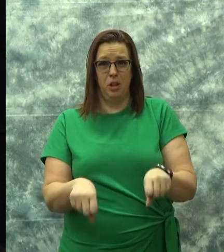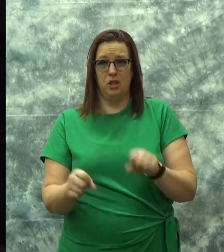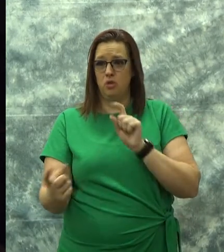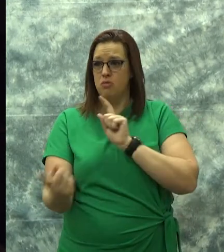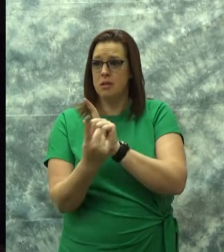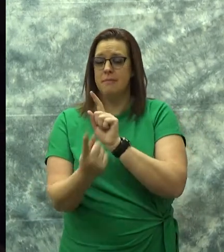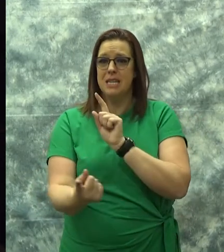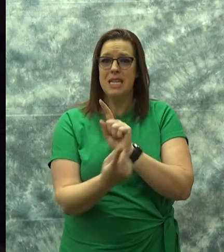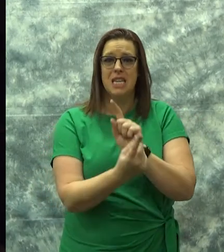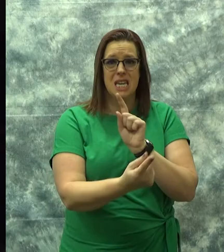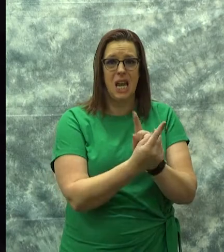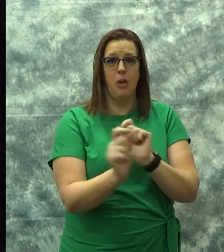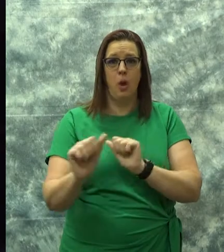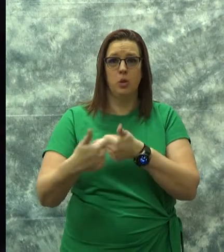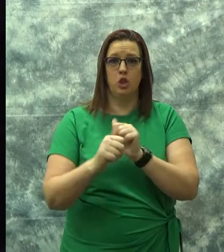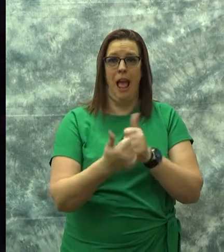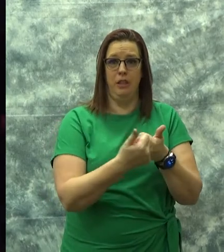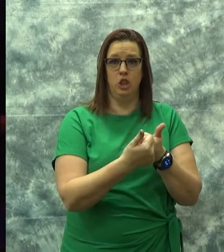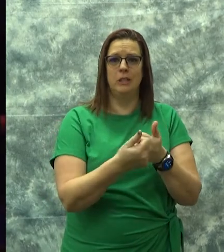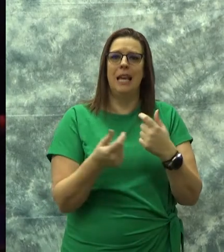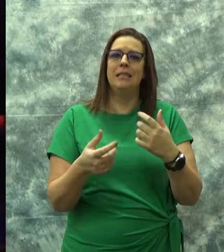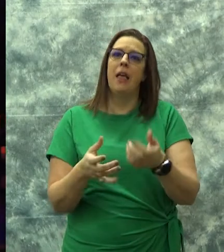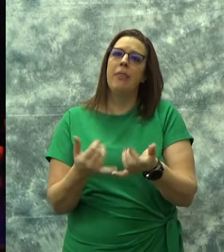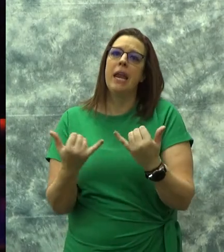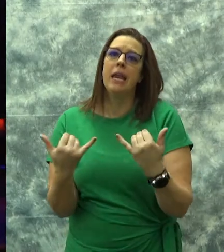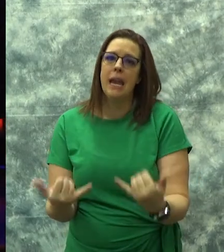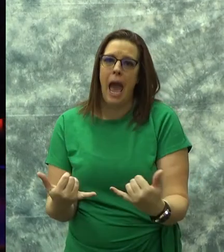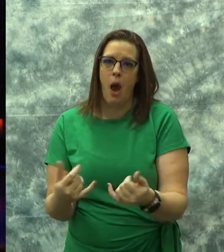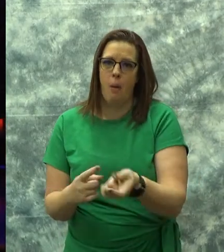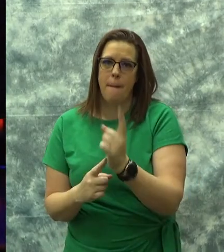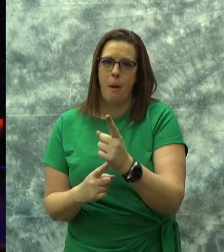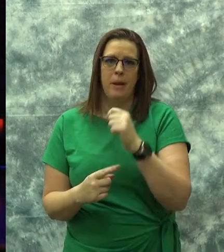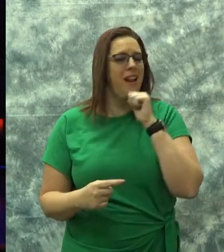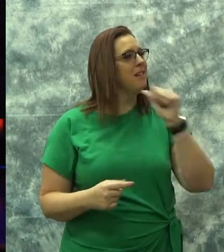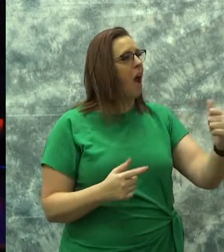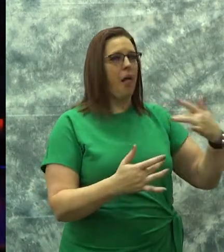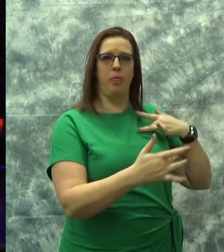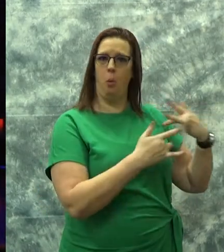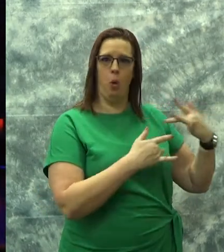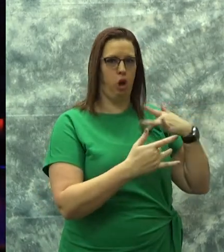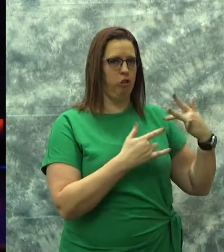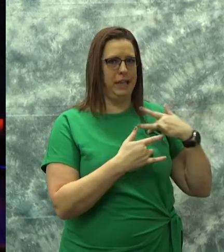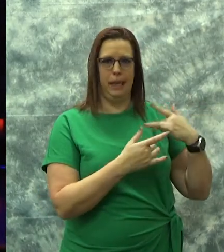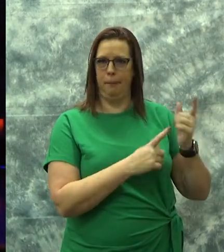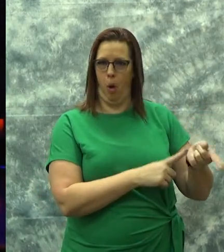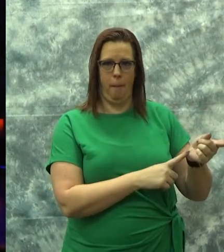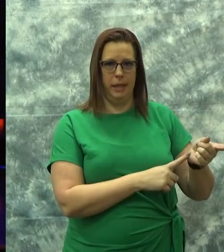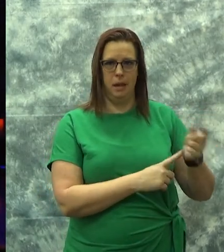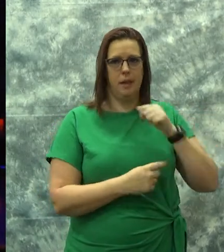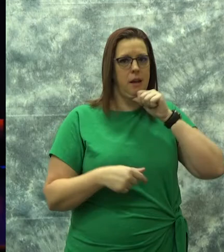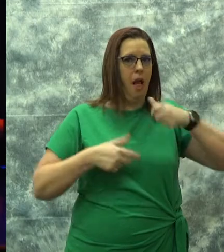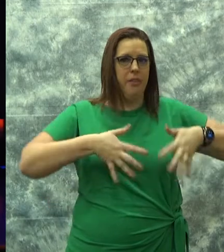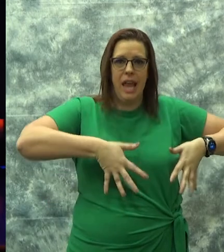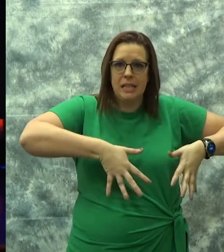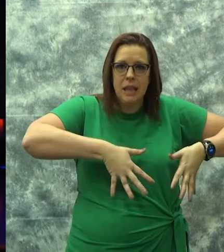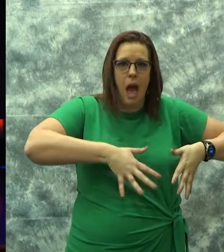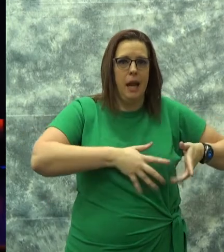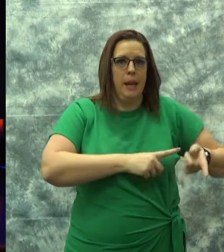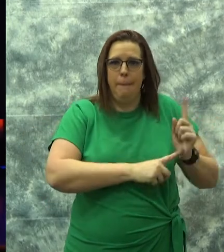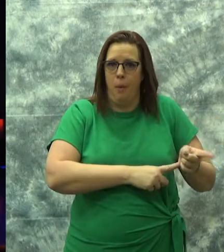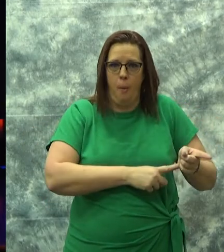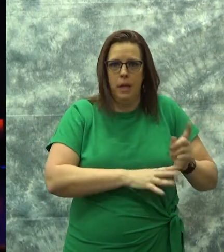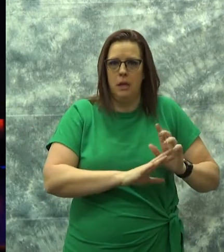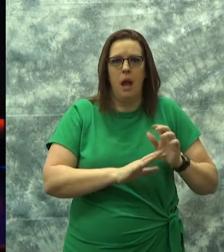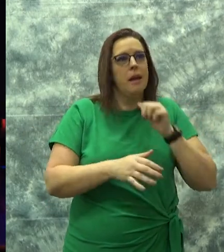meet the challenges of our life, it's in the now moment. It's not in the worry moment. It's not in the anxiety moment.